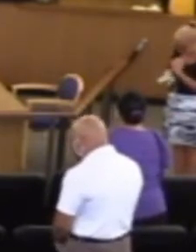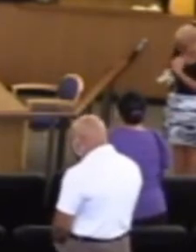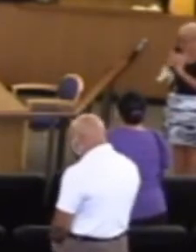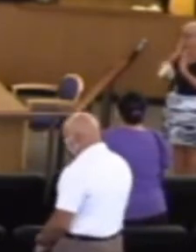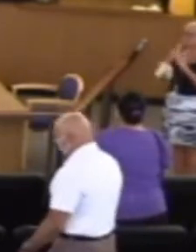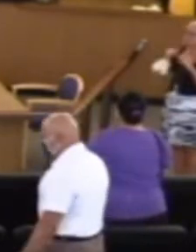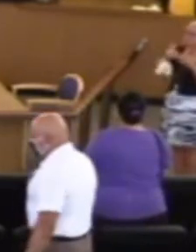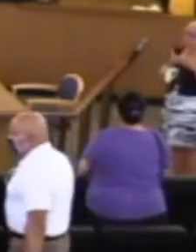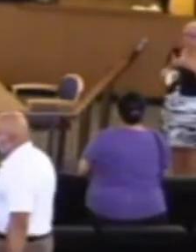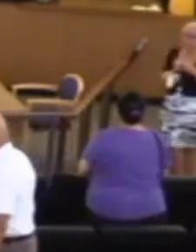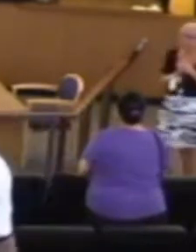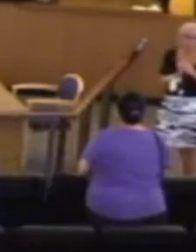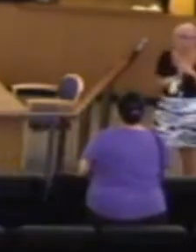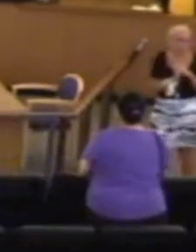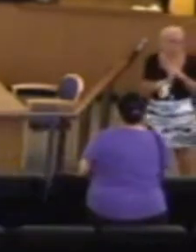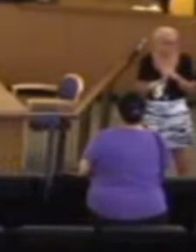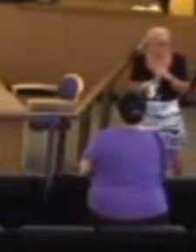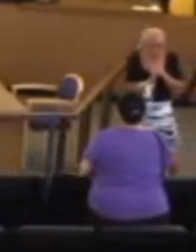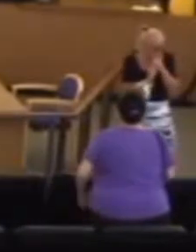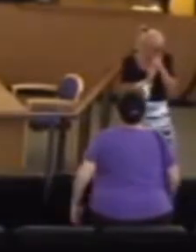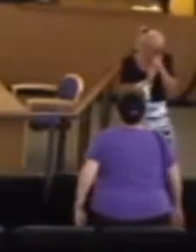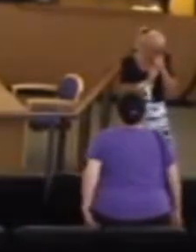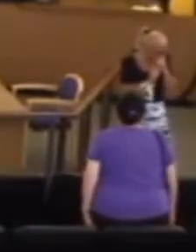Thank you all.